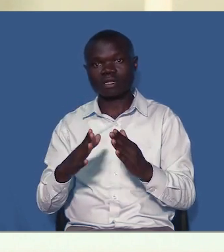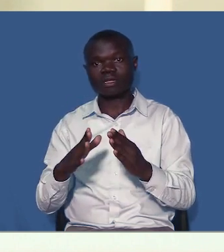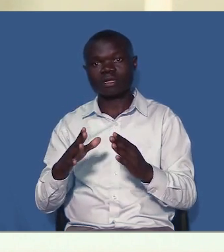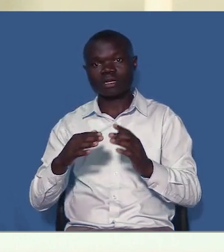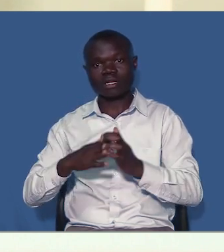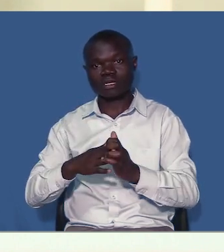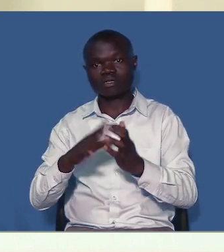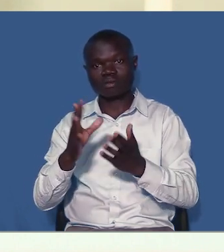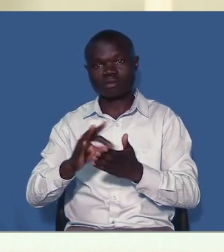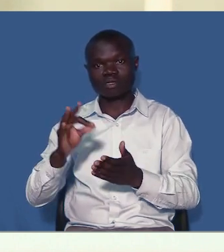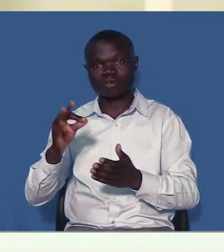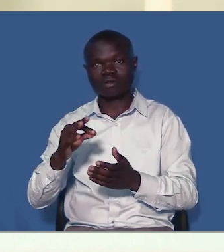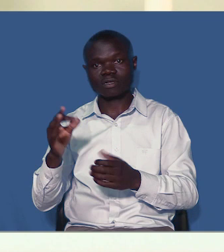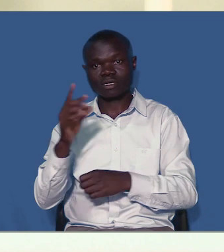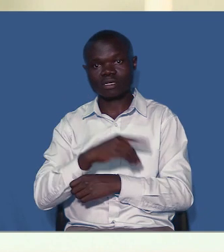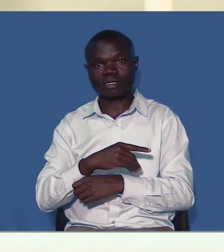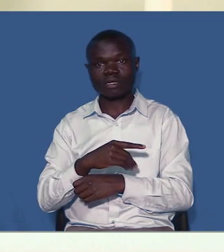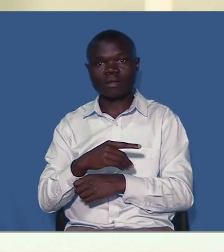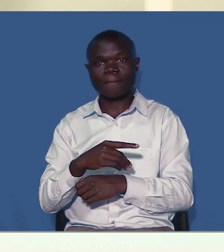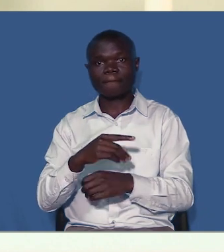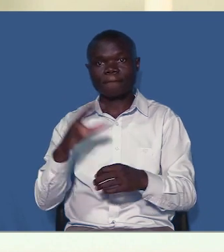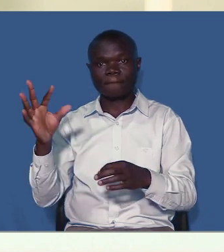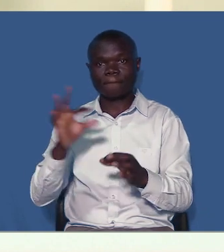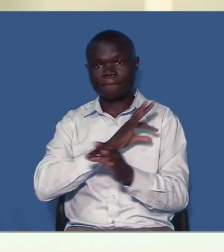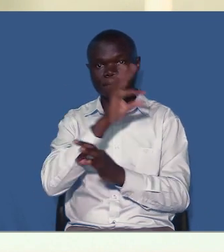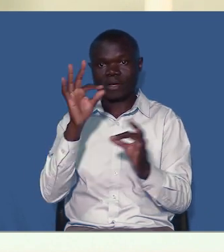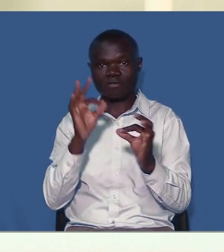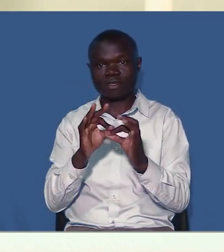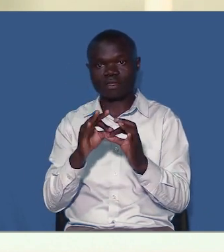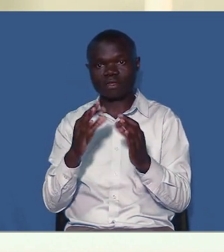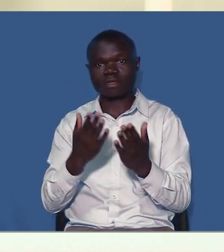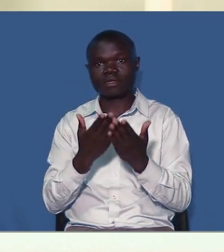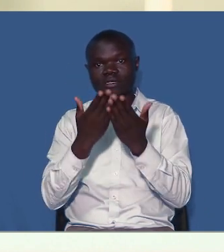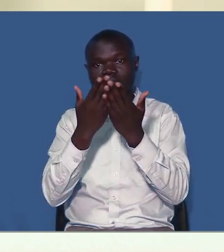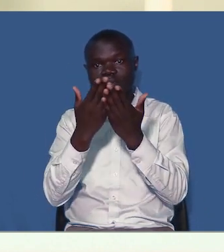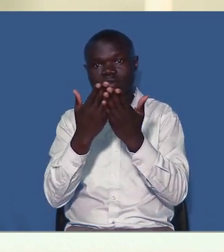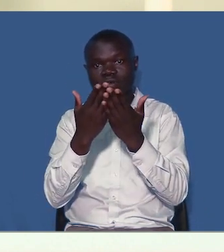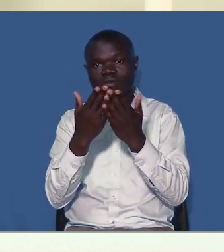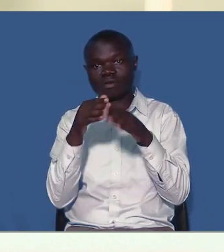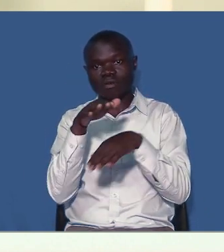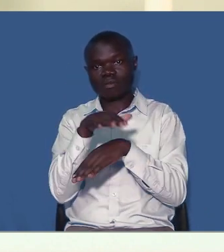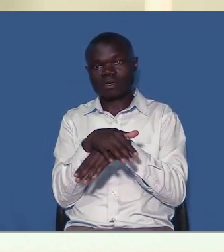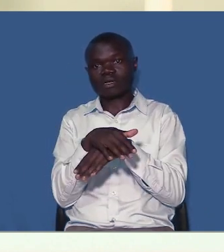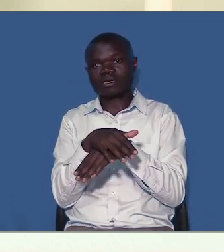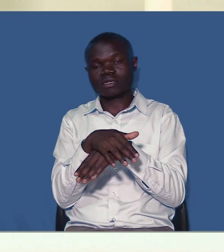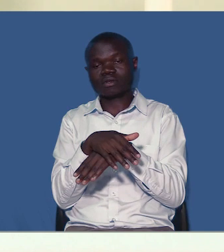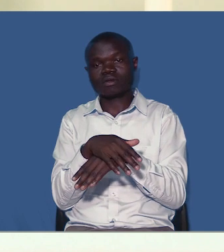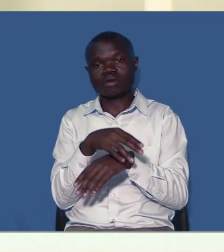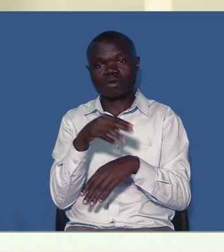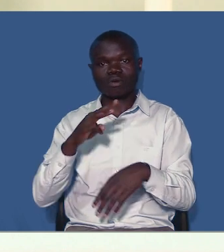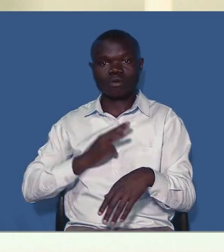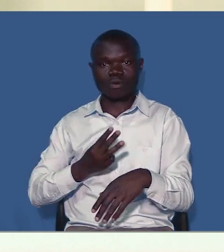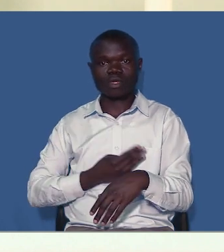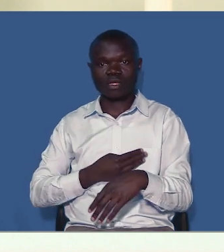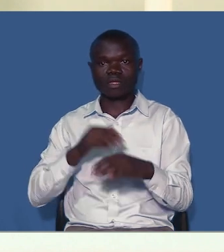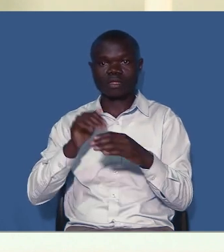coming days. May our perfect submission be at rest, that we in you shall be happy